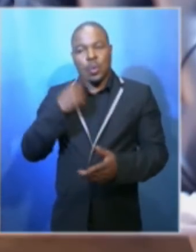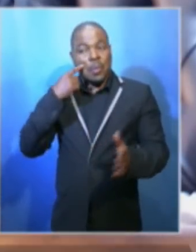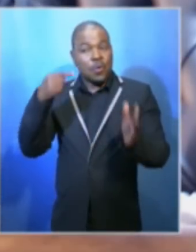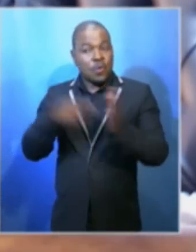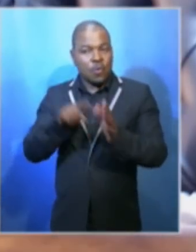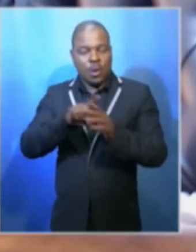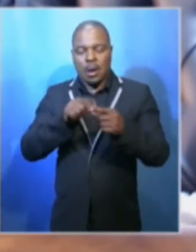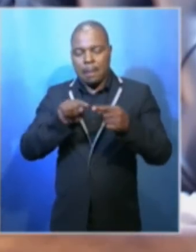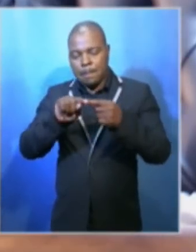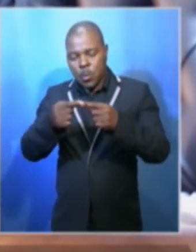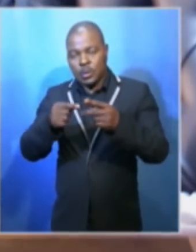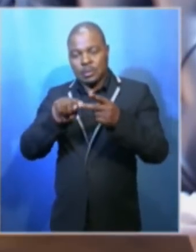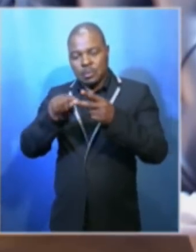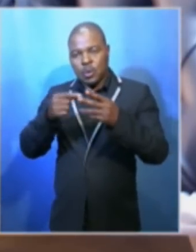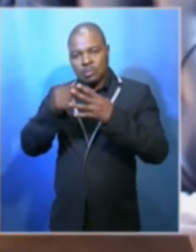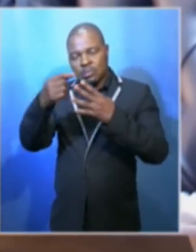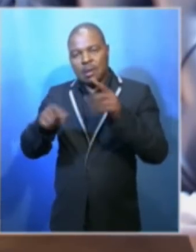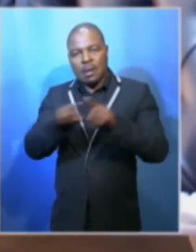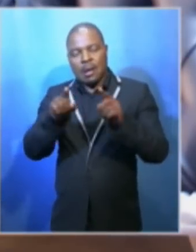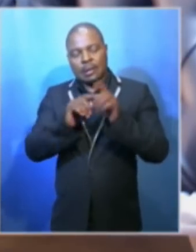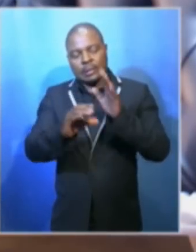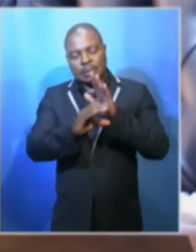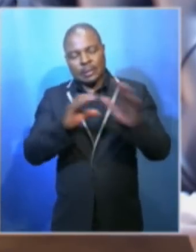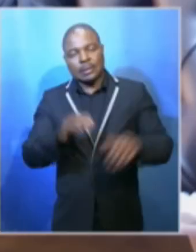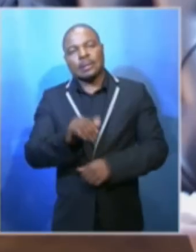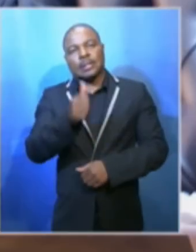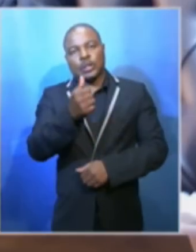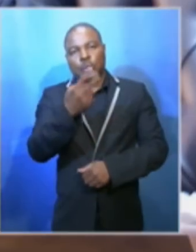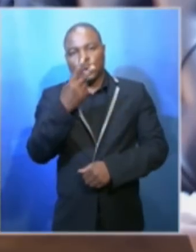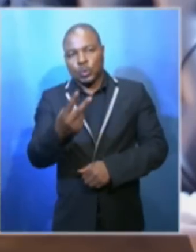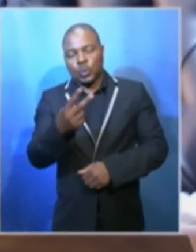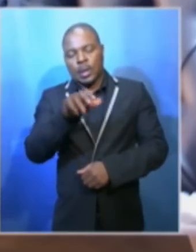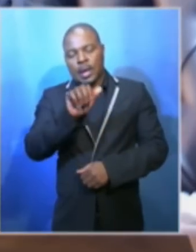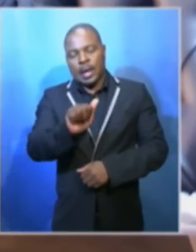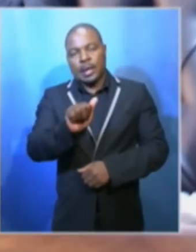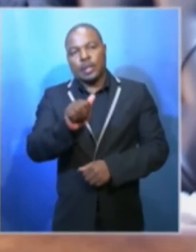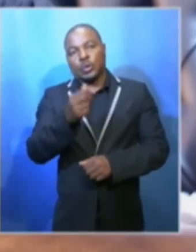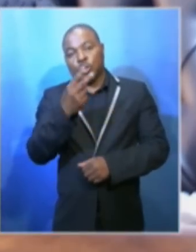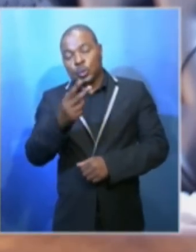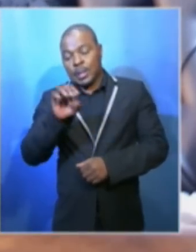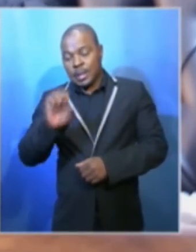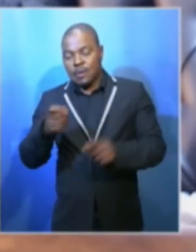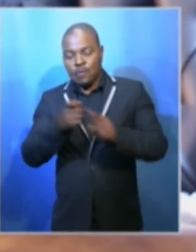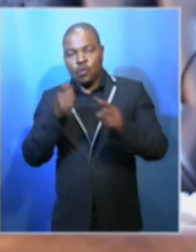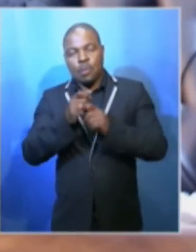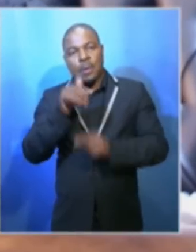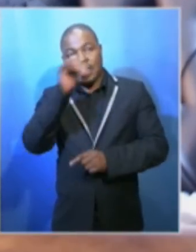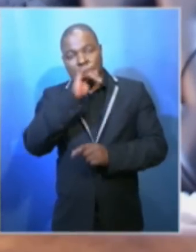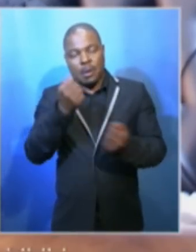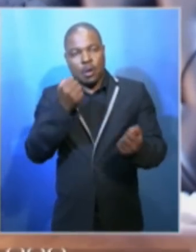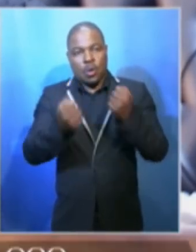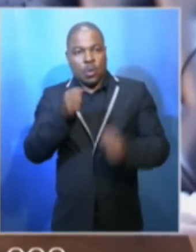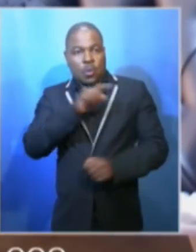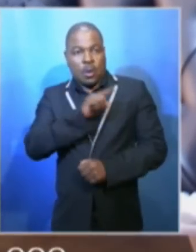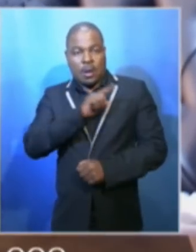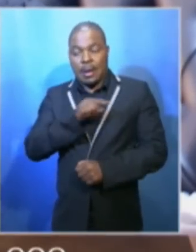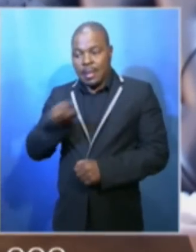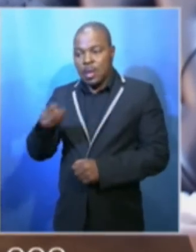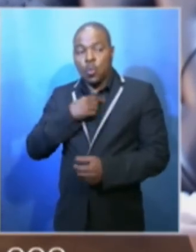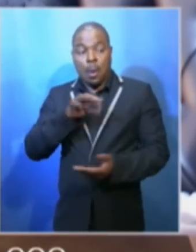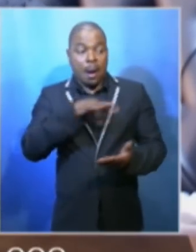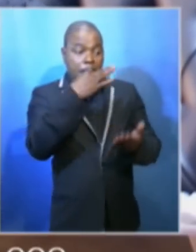as stipulated in section 64A to E of the Criminal Procedure Act, being the cornerstone of our law for the purpose of bail application, which